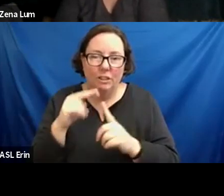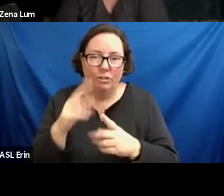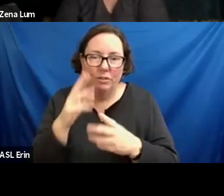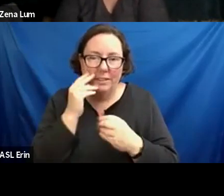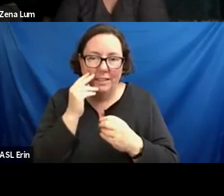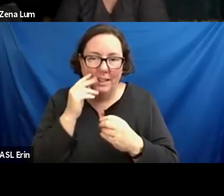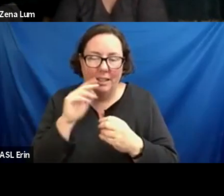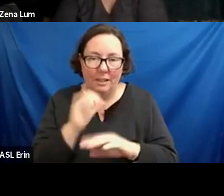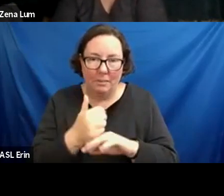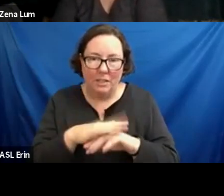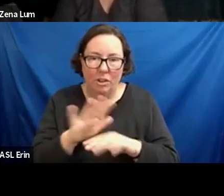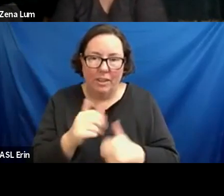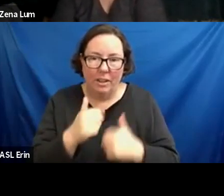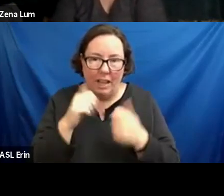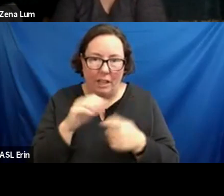student's address